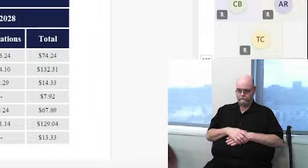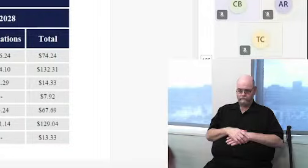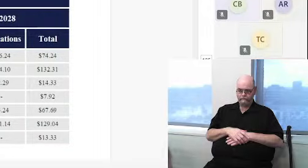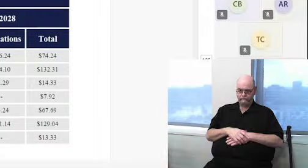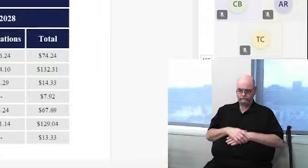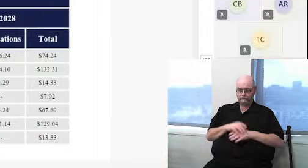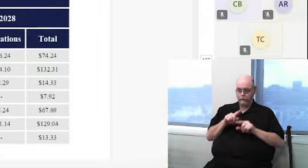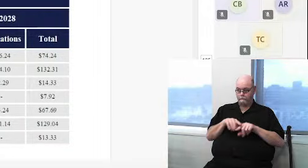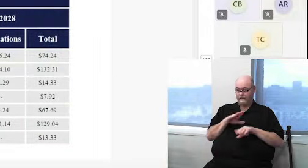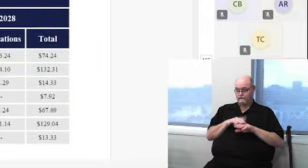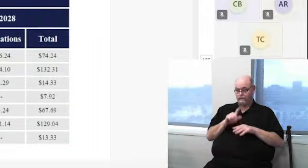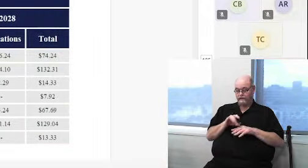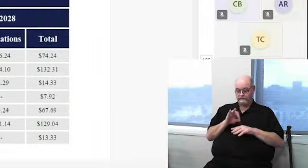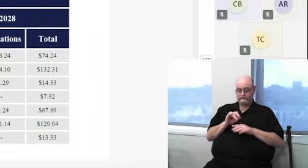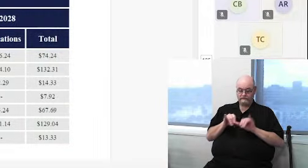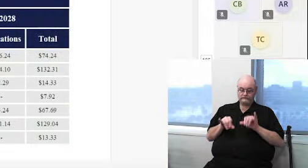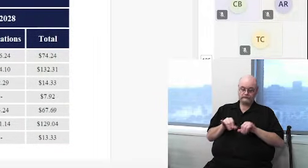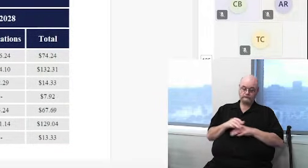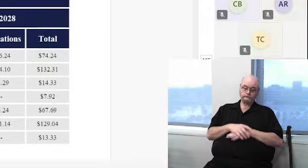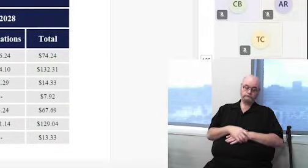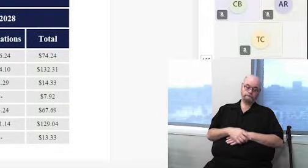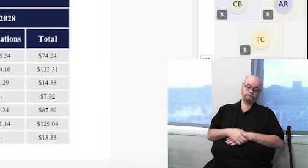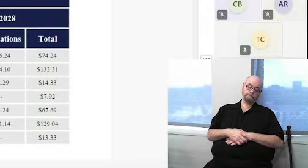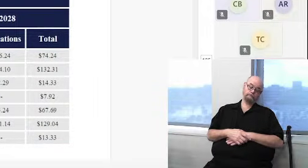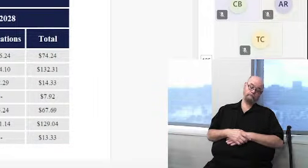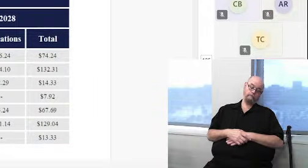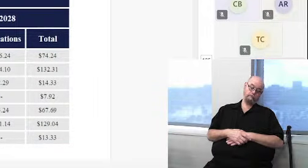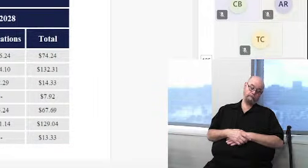based on the needs of the system.